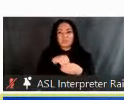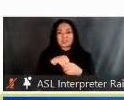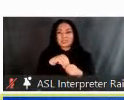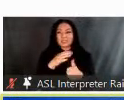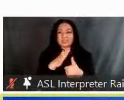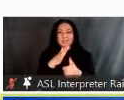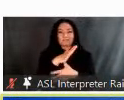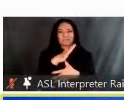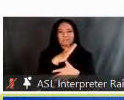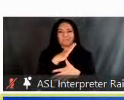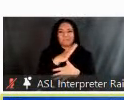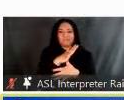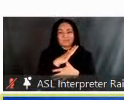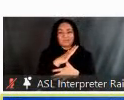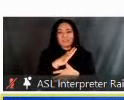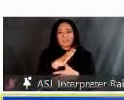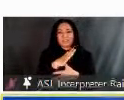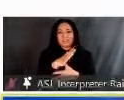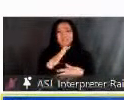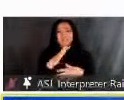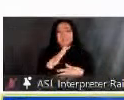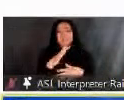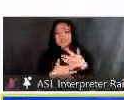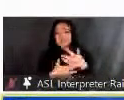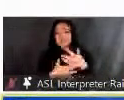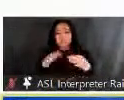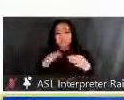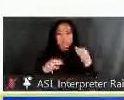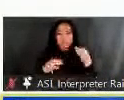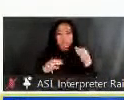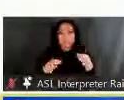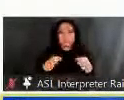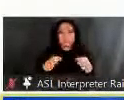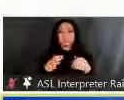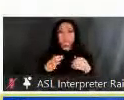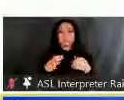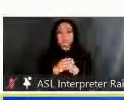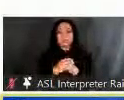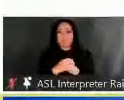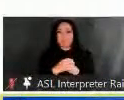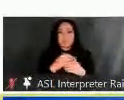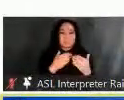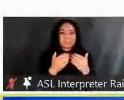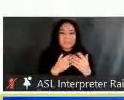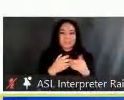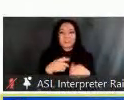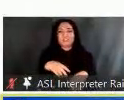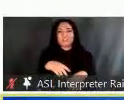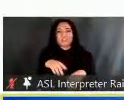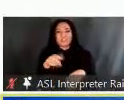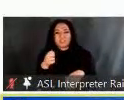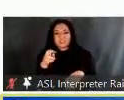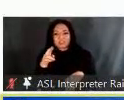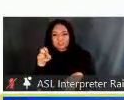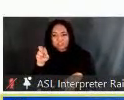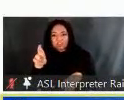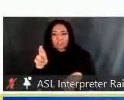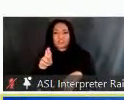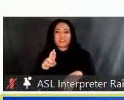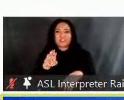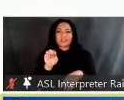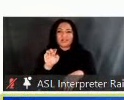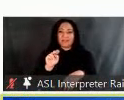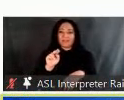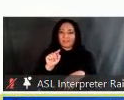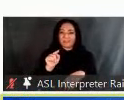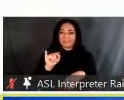issue. We can all agree that all children, regardless of disability, ethnicity, geography, and